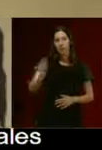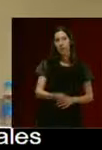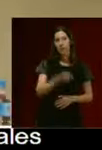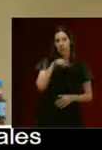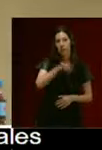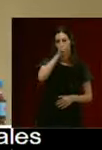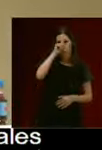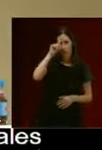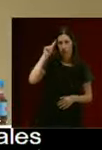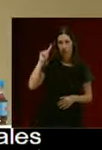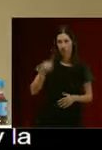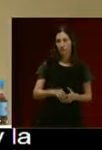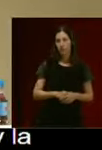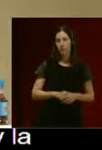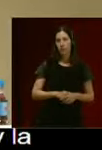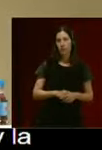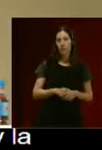the FESIC.